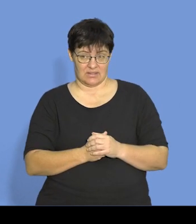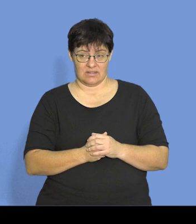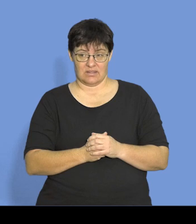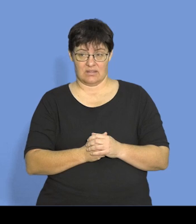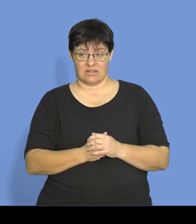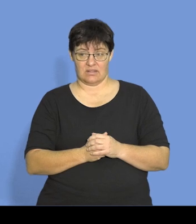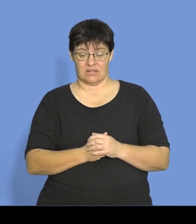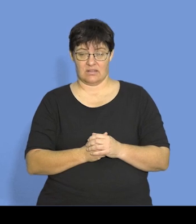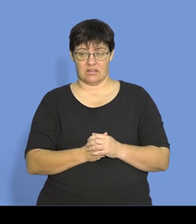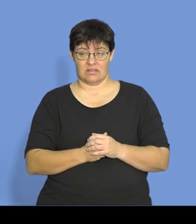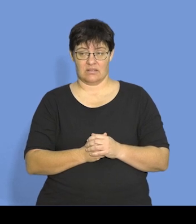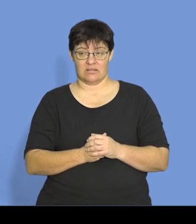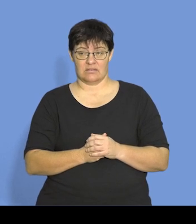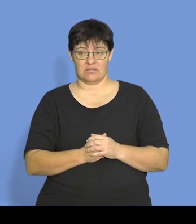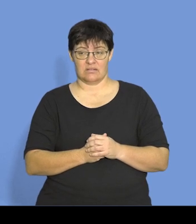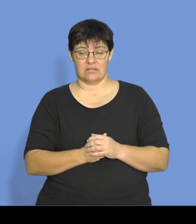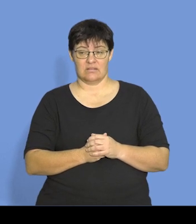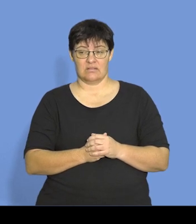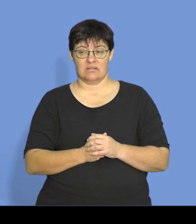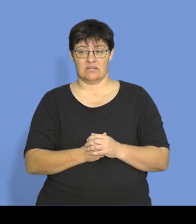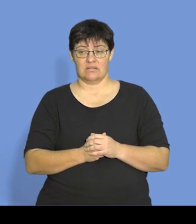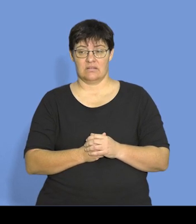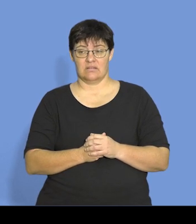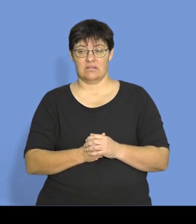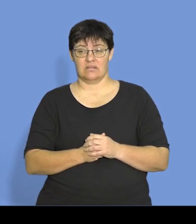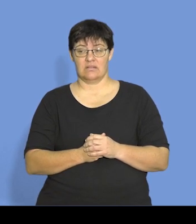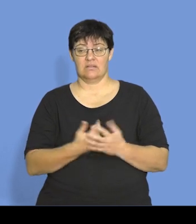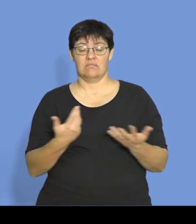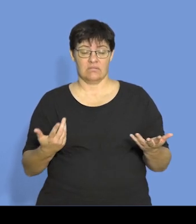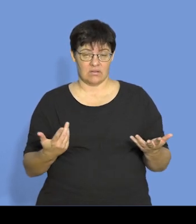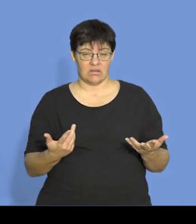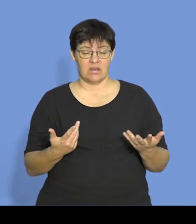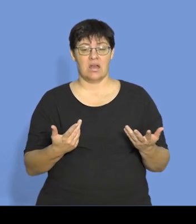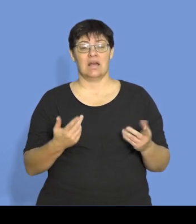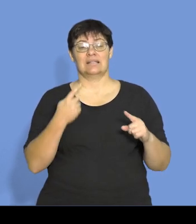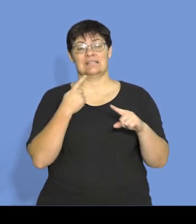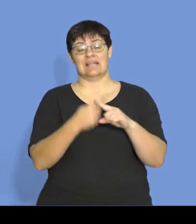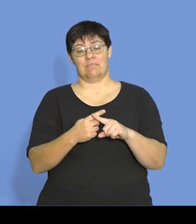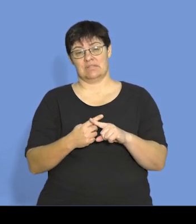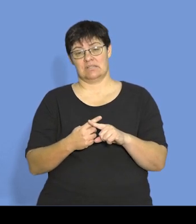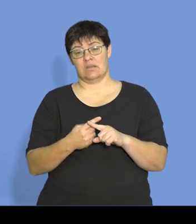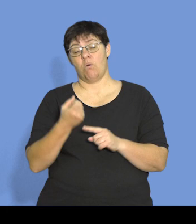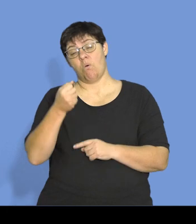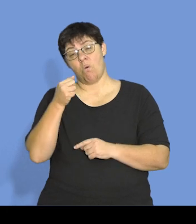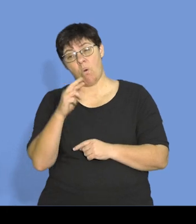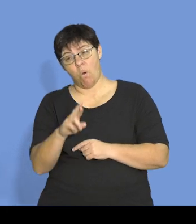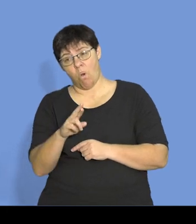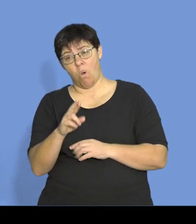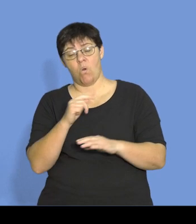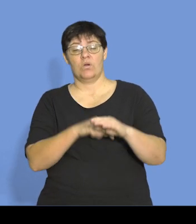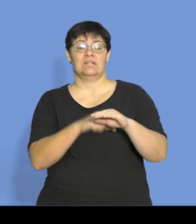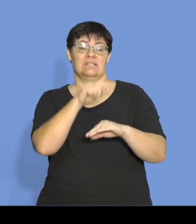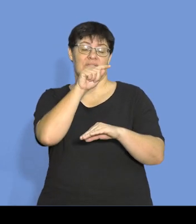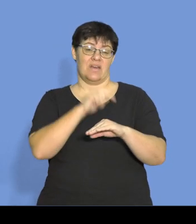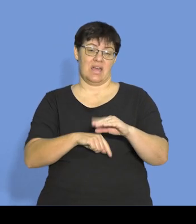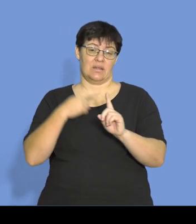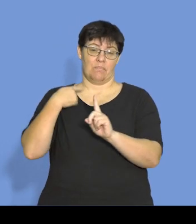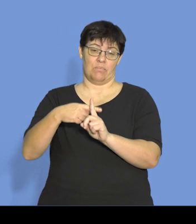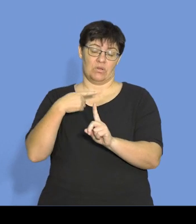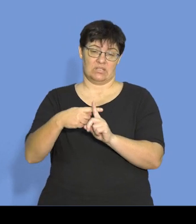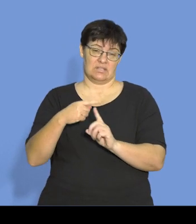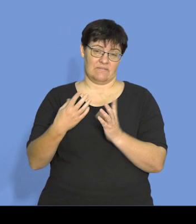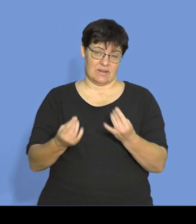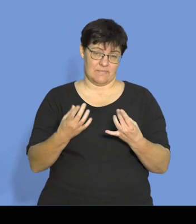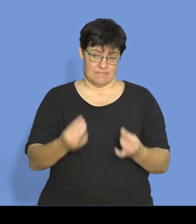direction. So you do not change the direction of the inequality when you multiply or